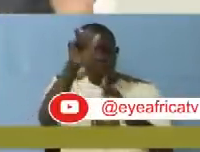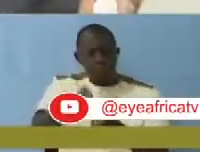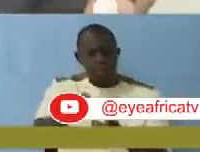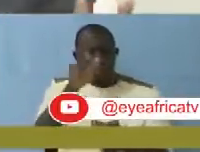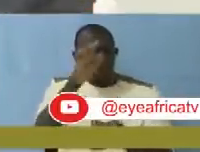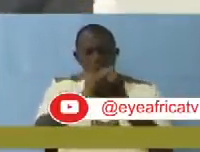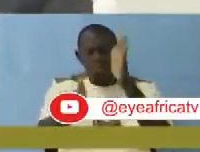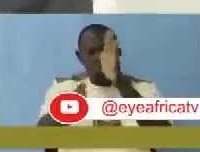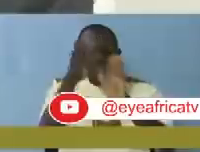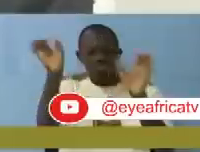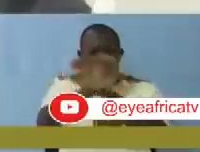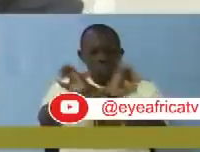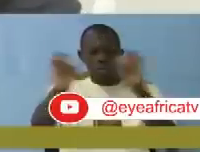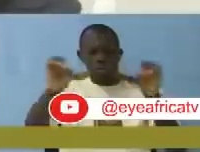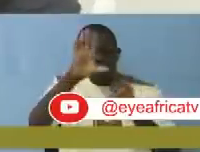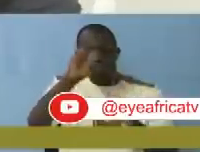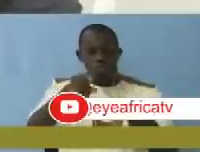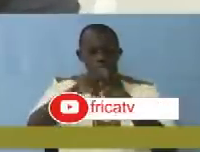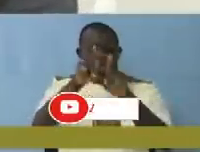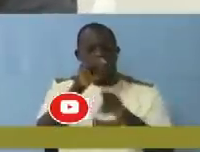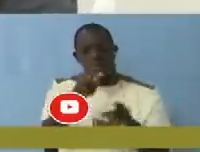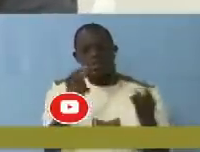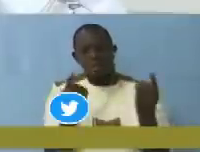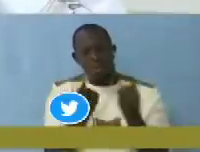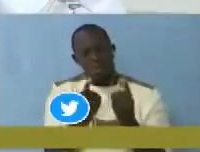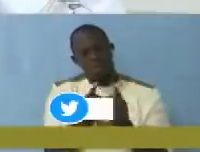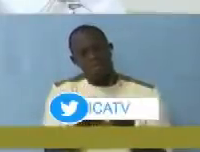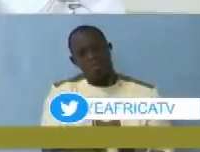nothing to deal with this. I